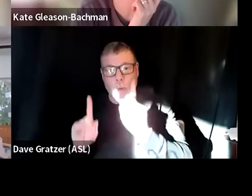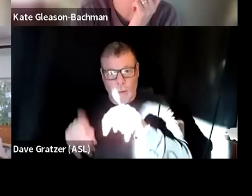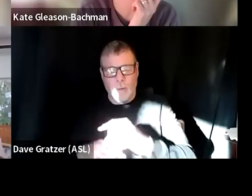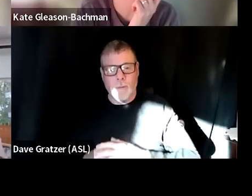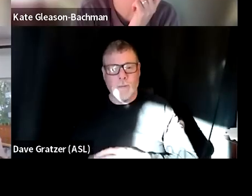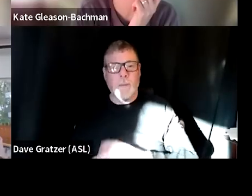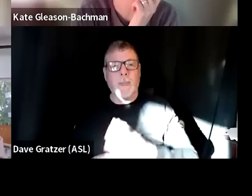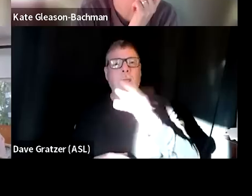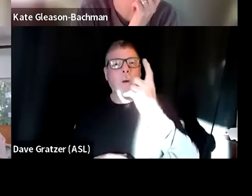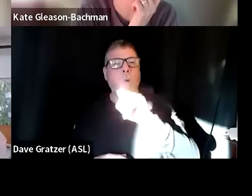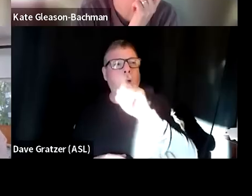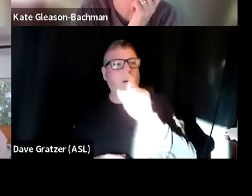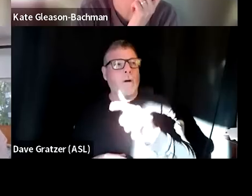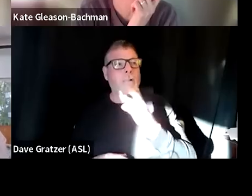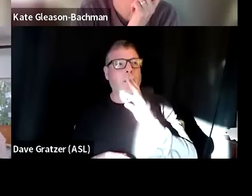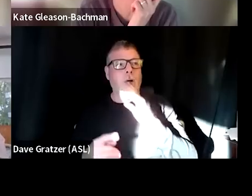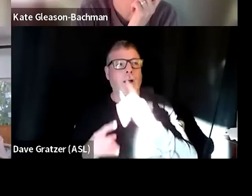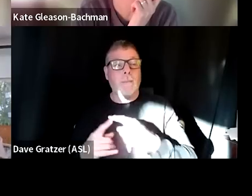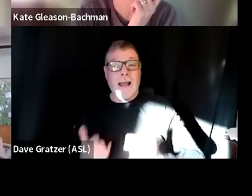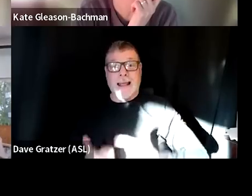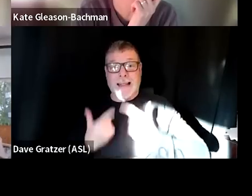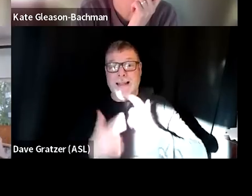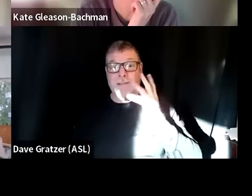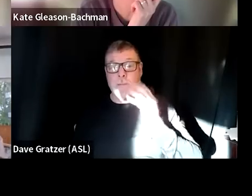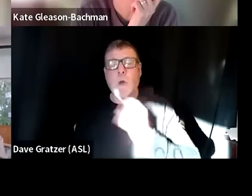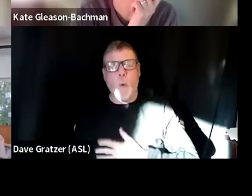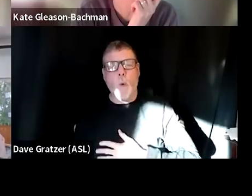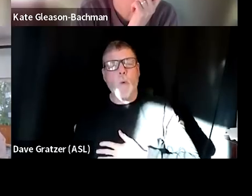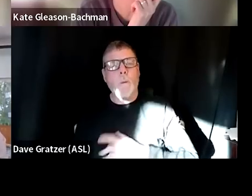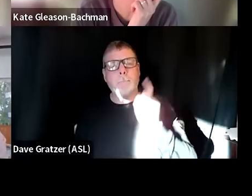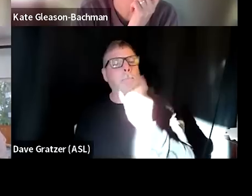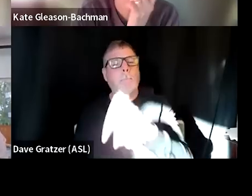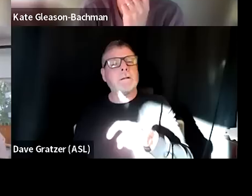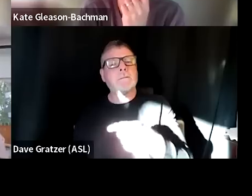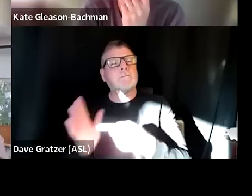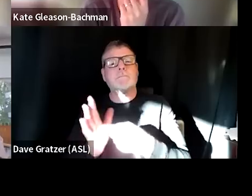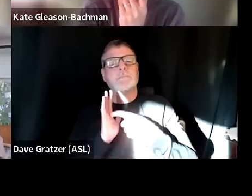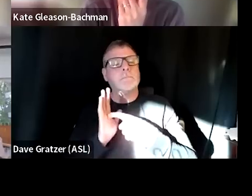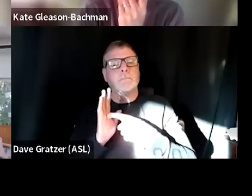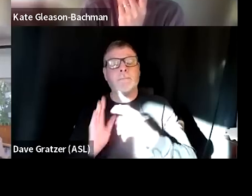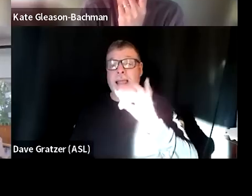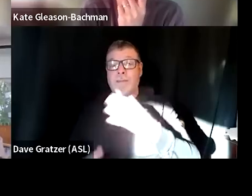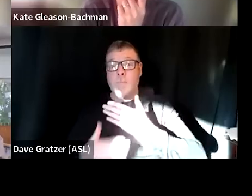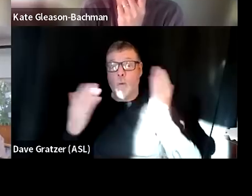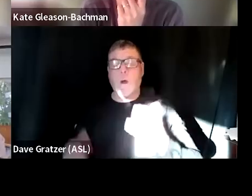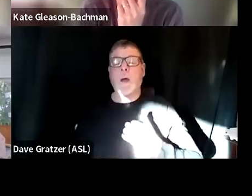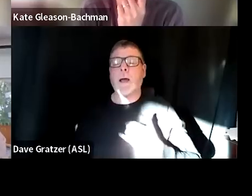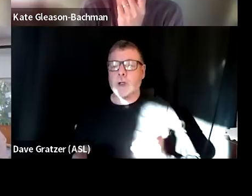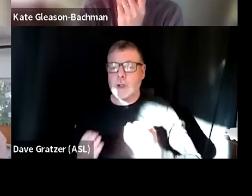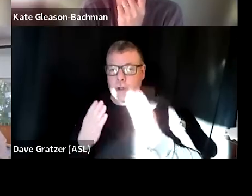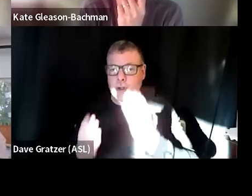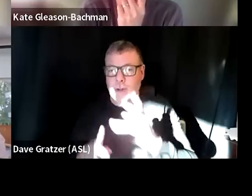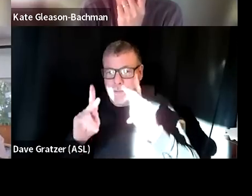a question that said, you know, about lived experience. Yes, you gotta have lived experience. A lot of times I would really suggest to take somebody